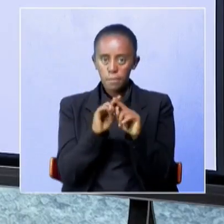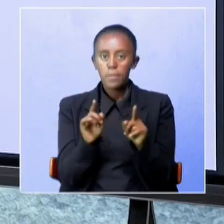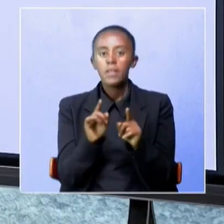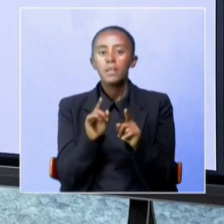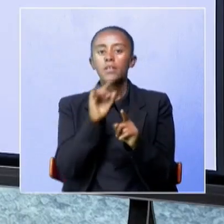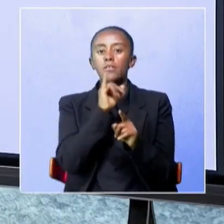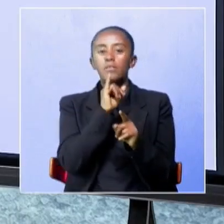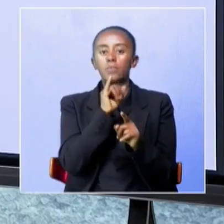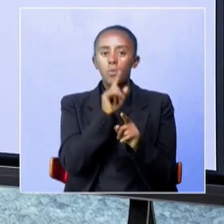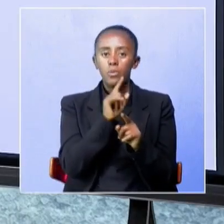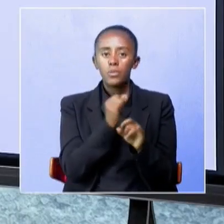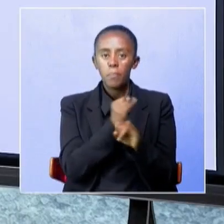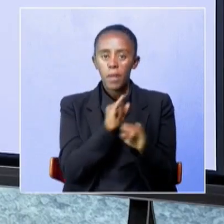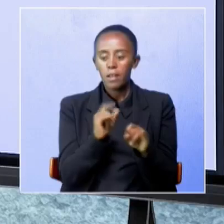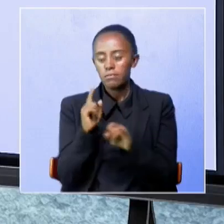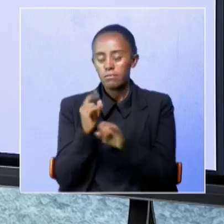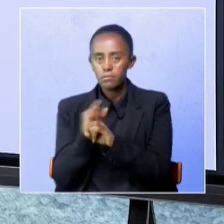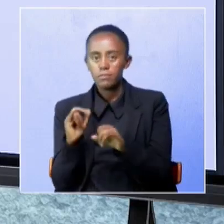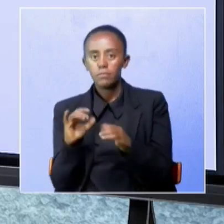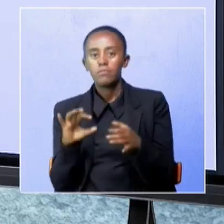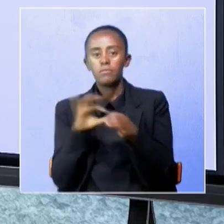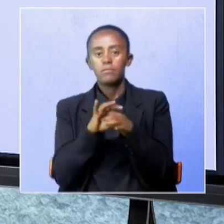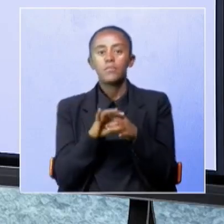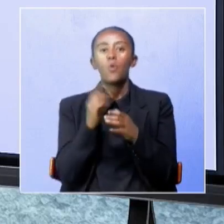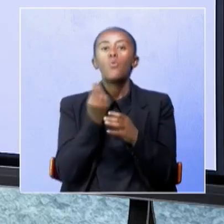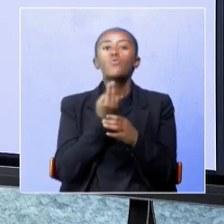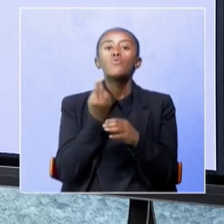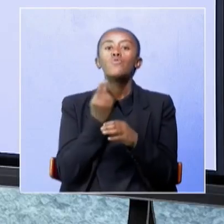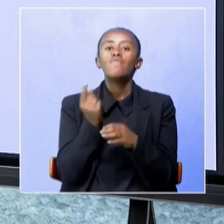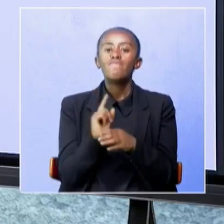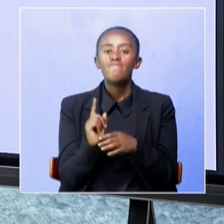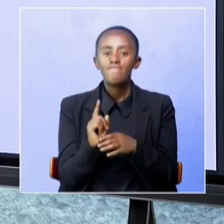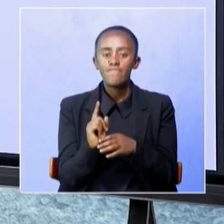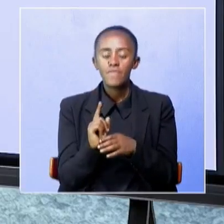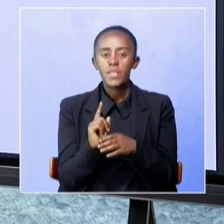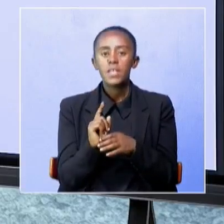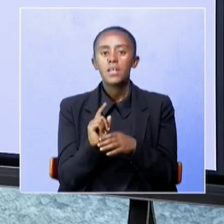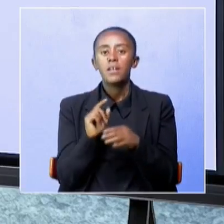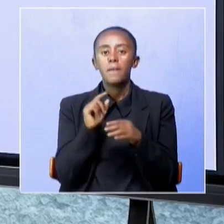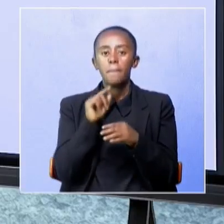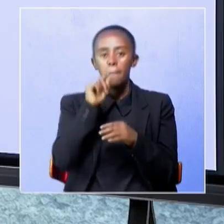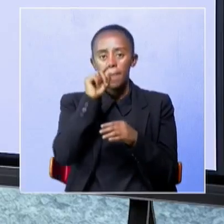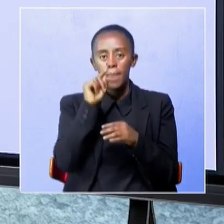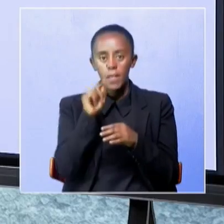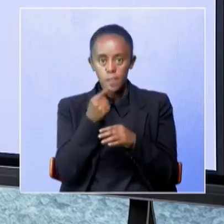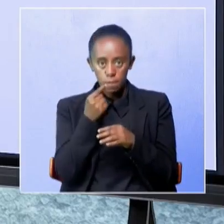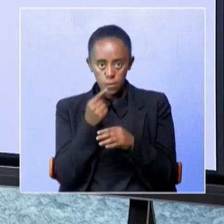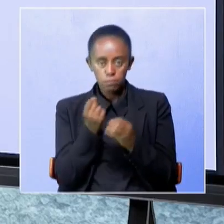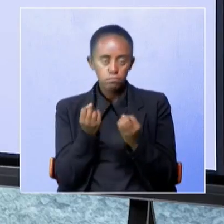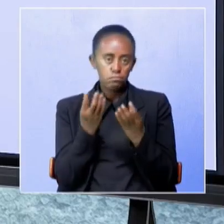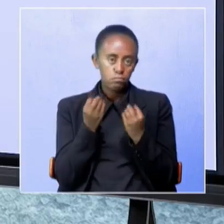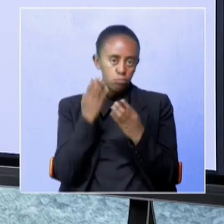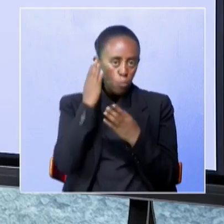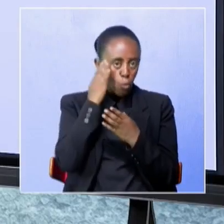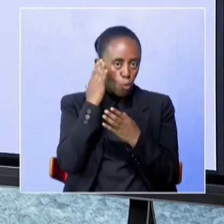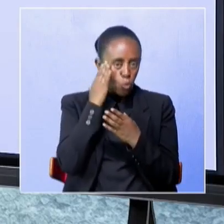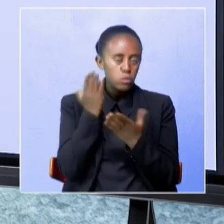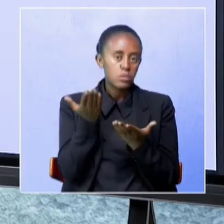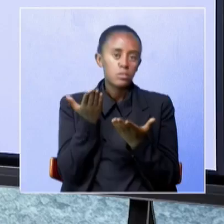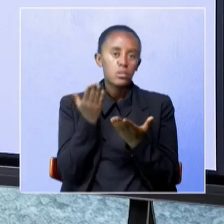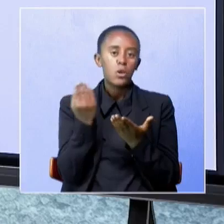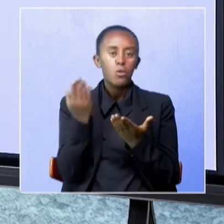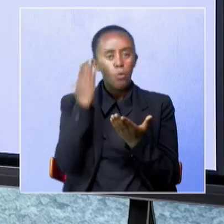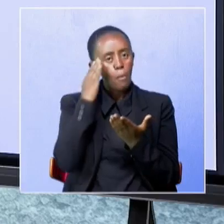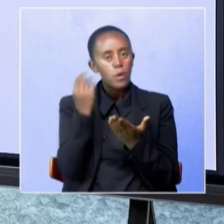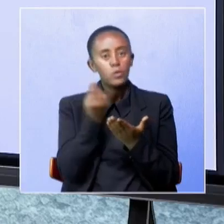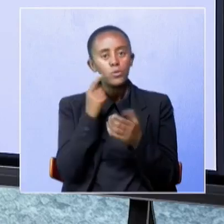independent clauses. So we use what? We use semicolon in the middle. This is the most common use